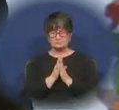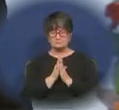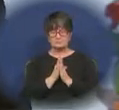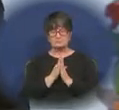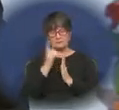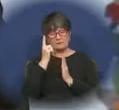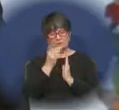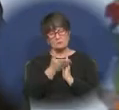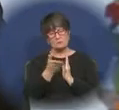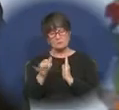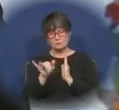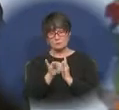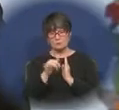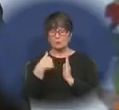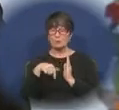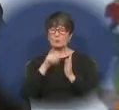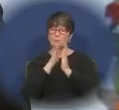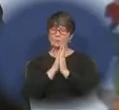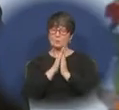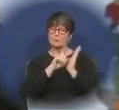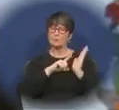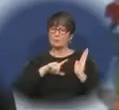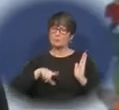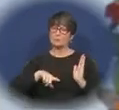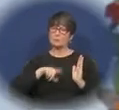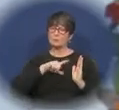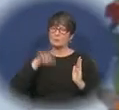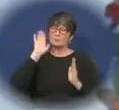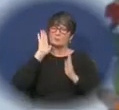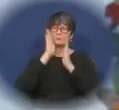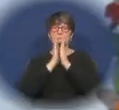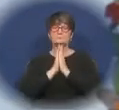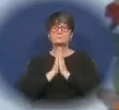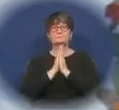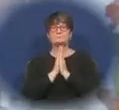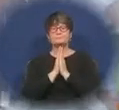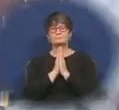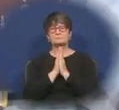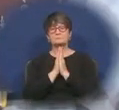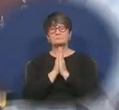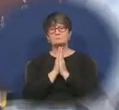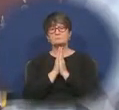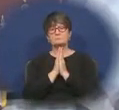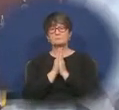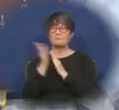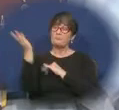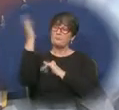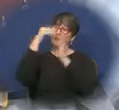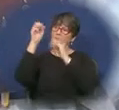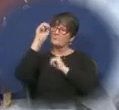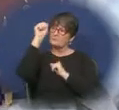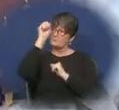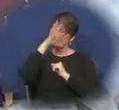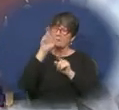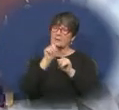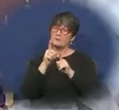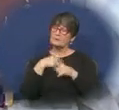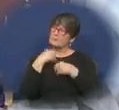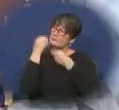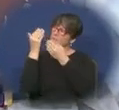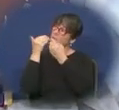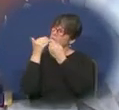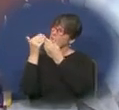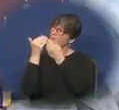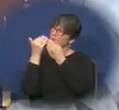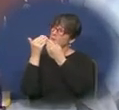And for these two, we pray to the Lord. Lord, hear our prayer. Heavenly Father, as we give you